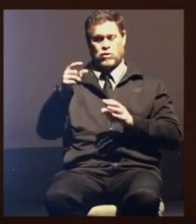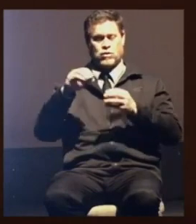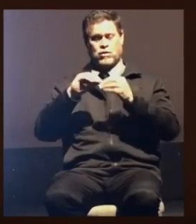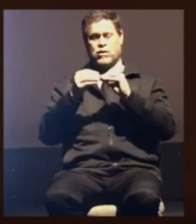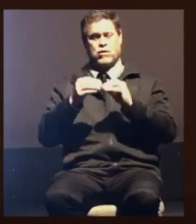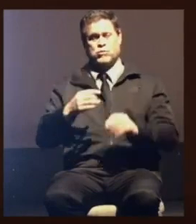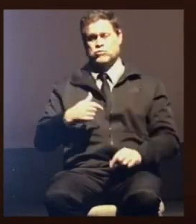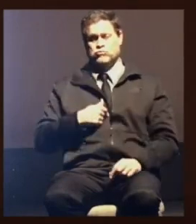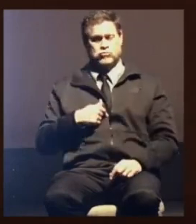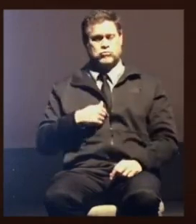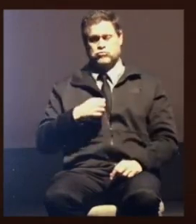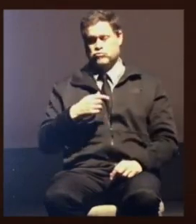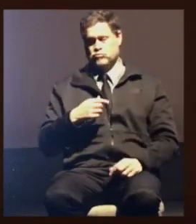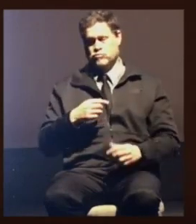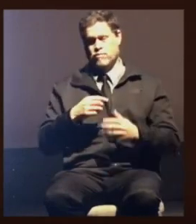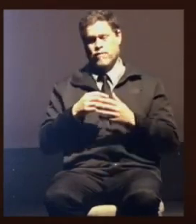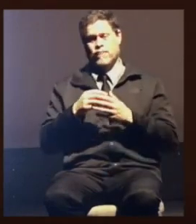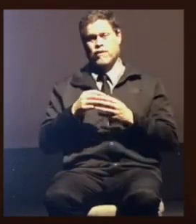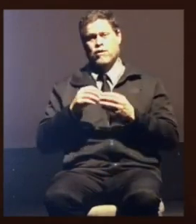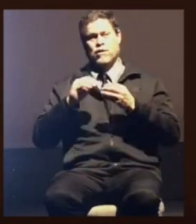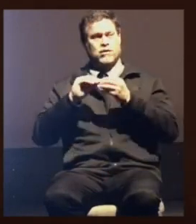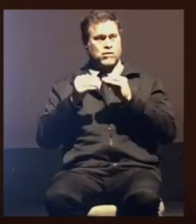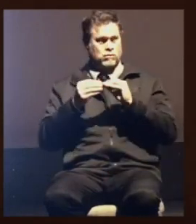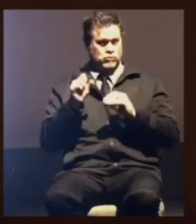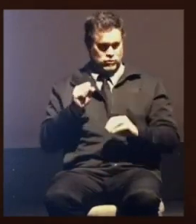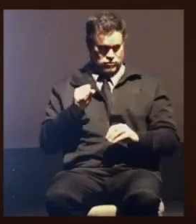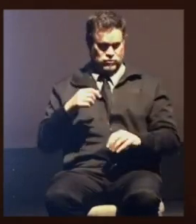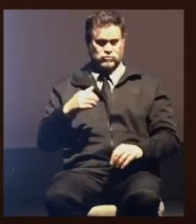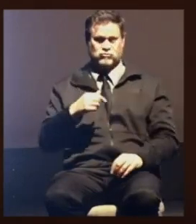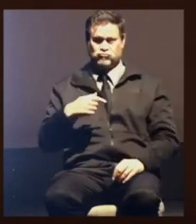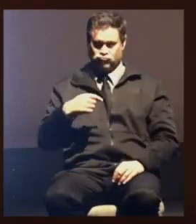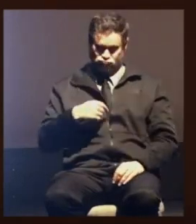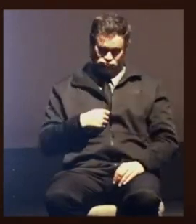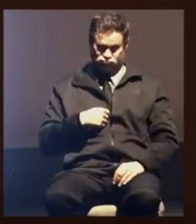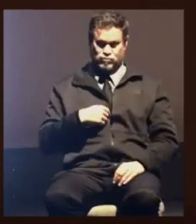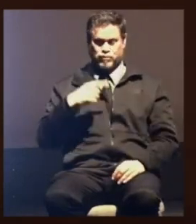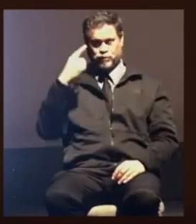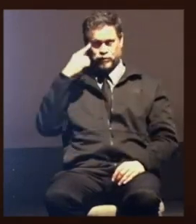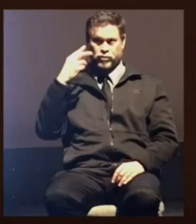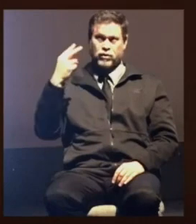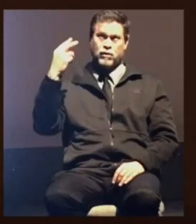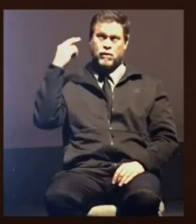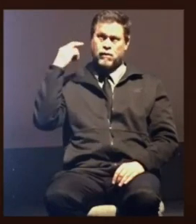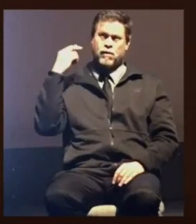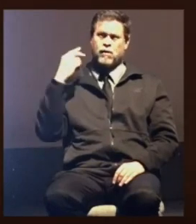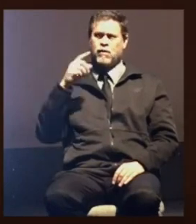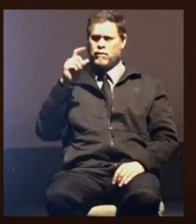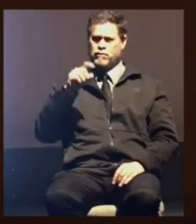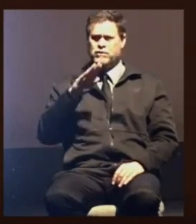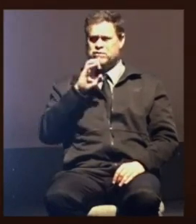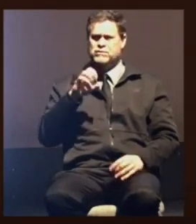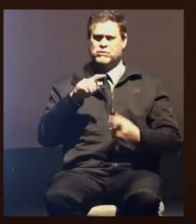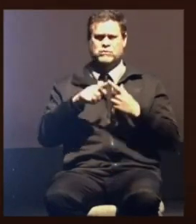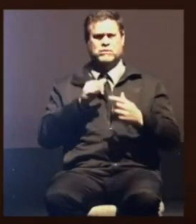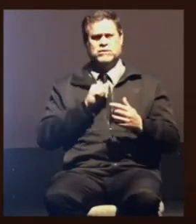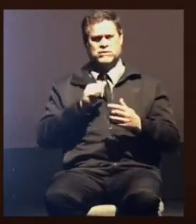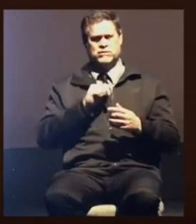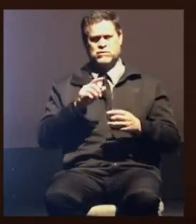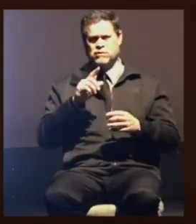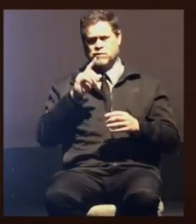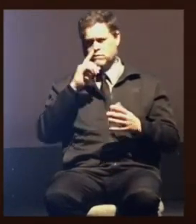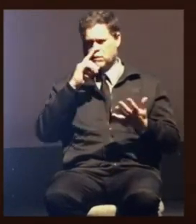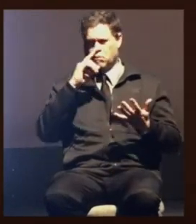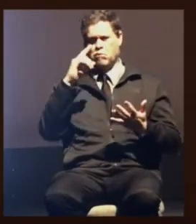numbers, hit numbers, numbers. And I'm thinking back, I go, it must be, to myself, I'm going, it must